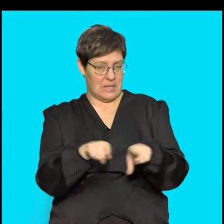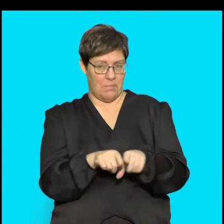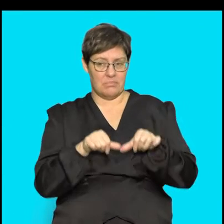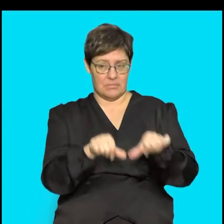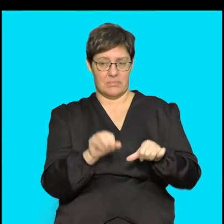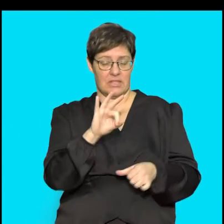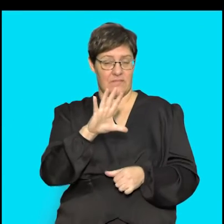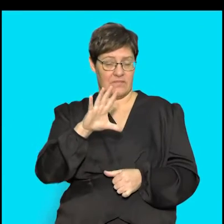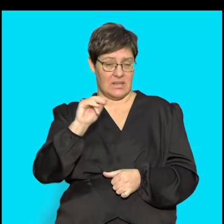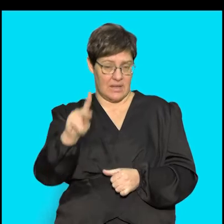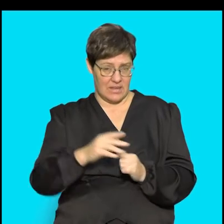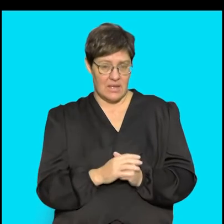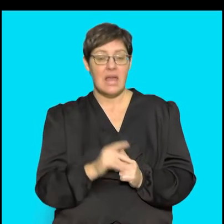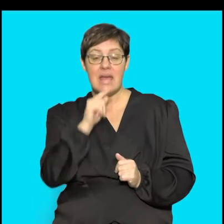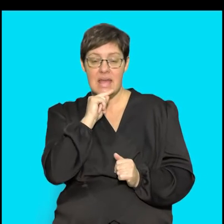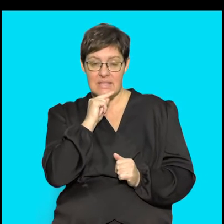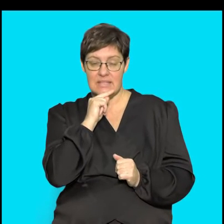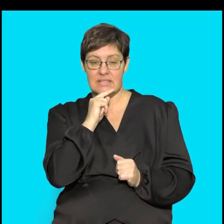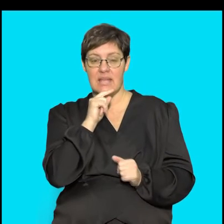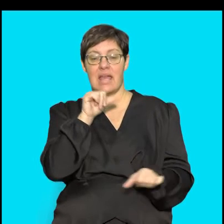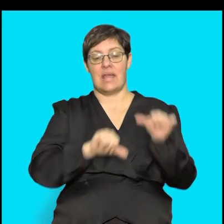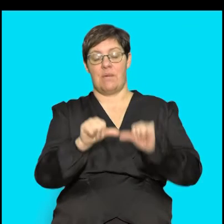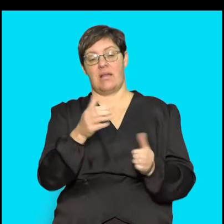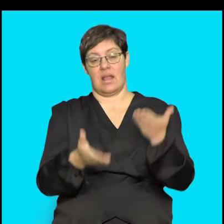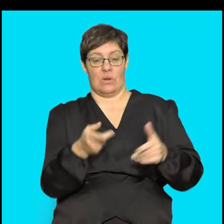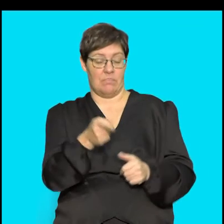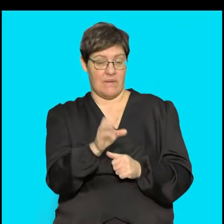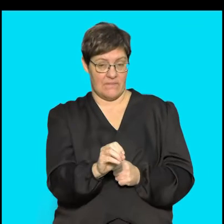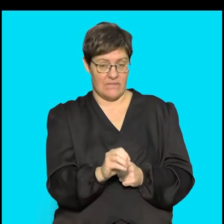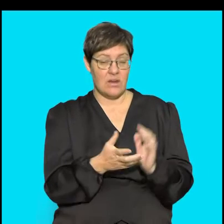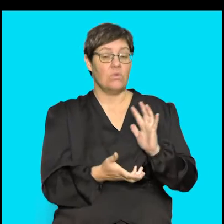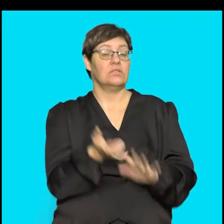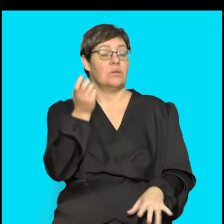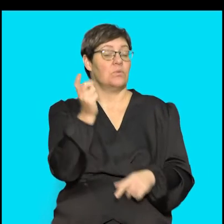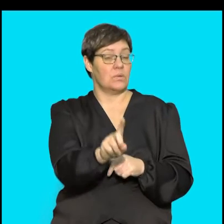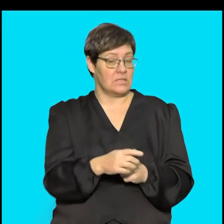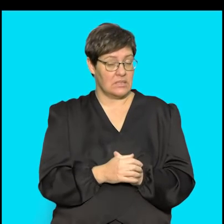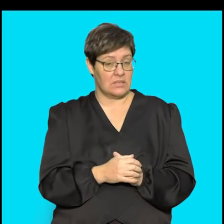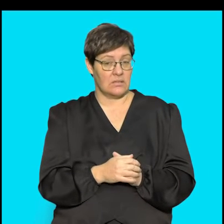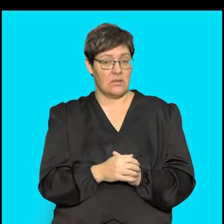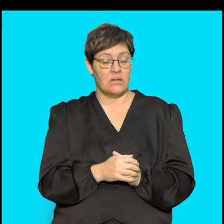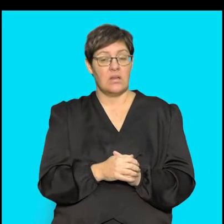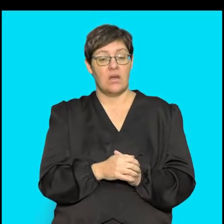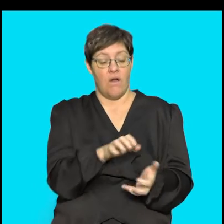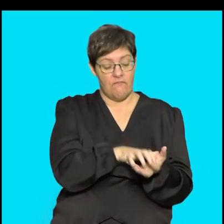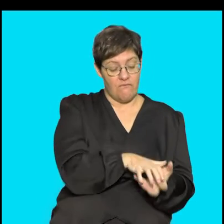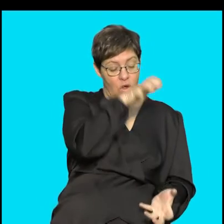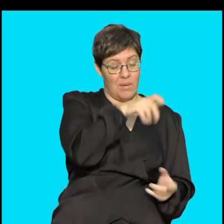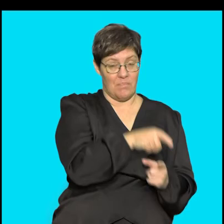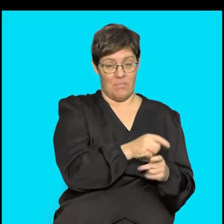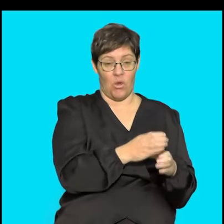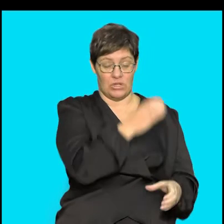is at a state of chemical equilibrium, and the disturbance now is the volume of